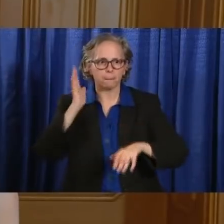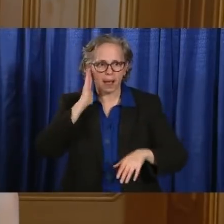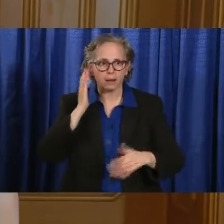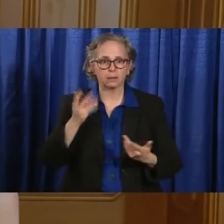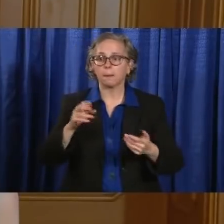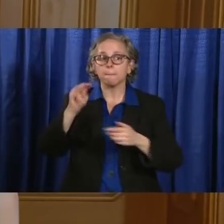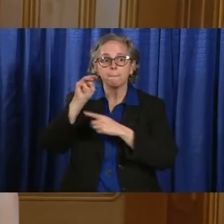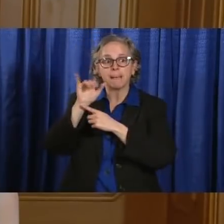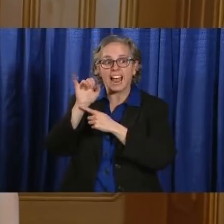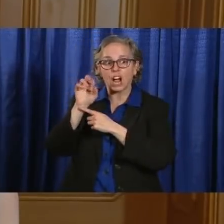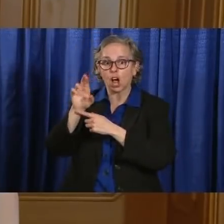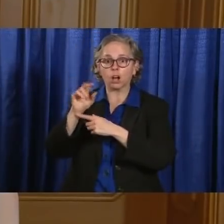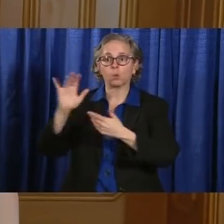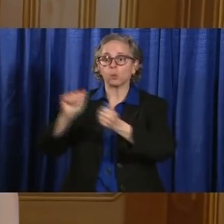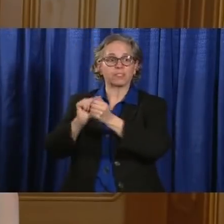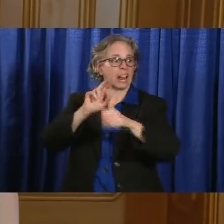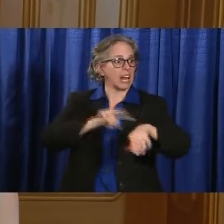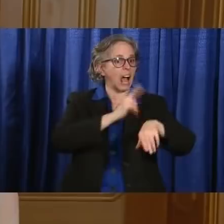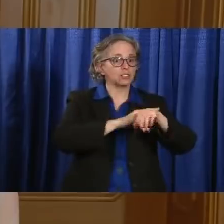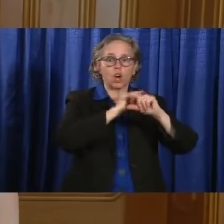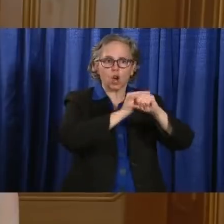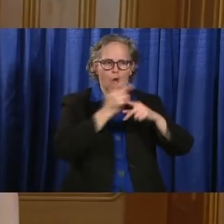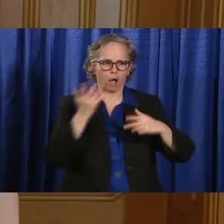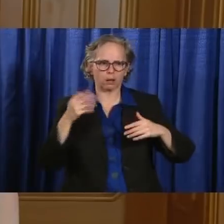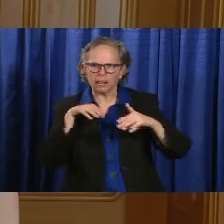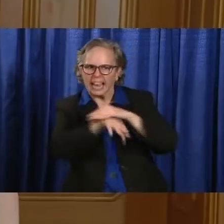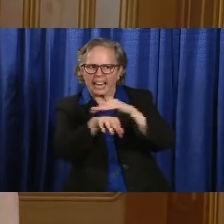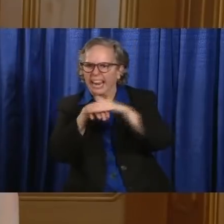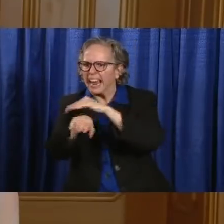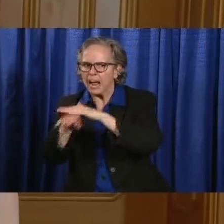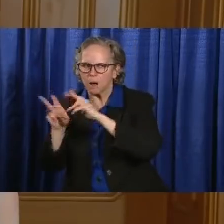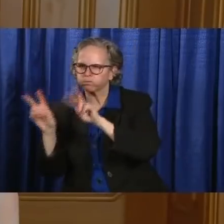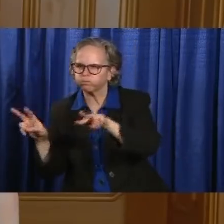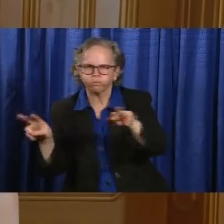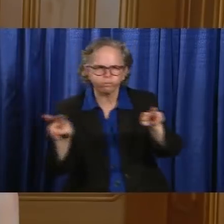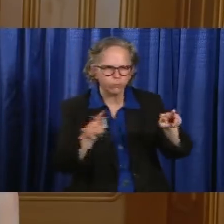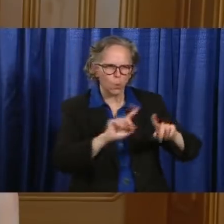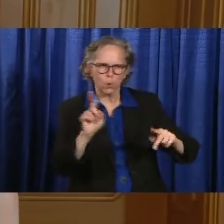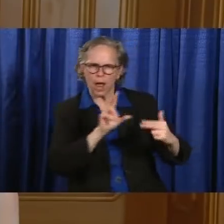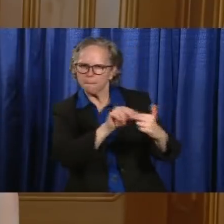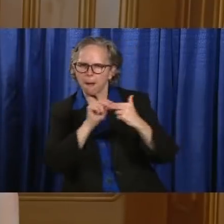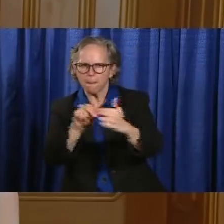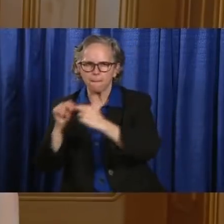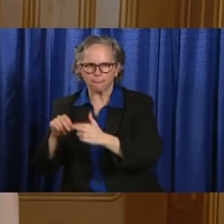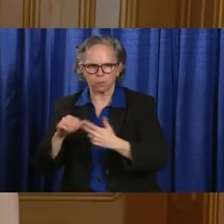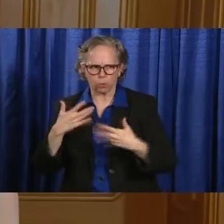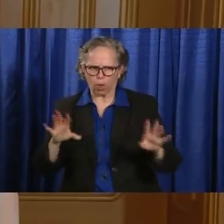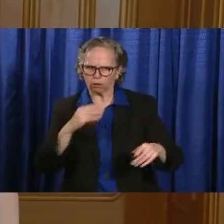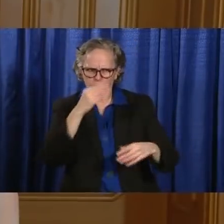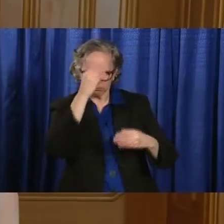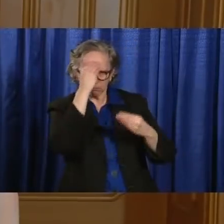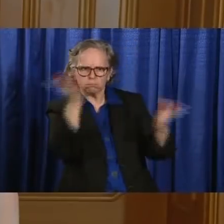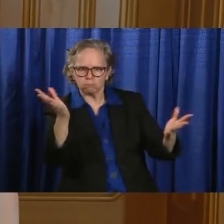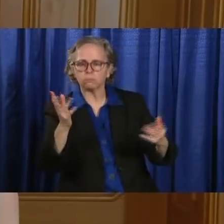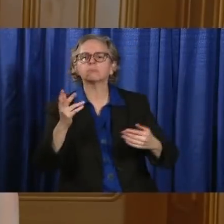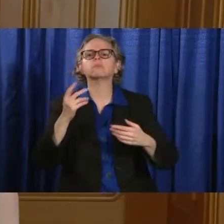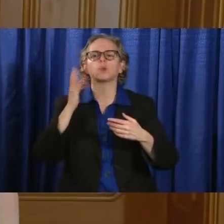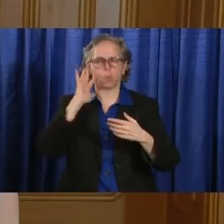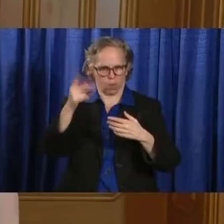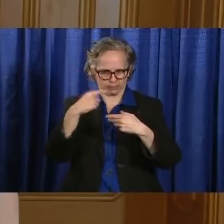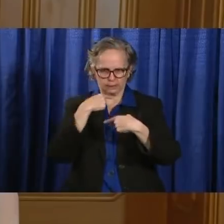state, look at different sites. So we're going to continue to inform you of where those sites are going to be. And